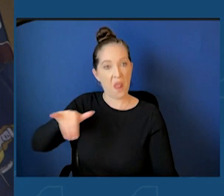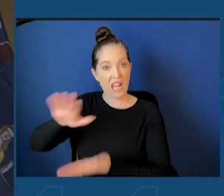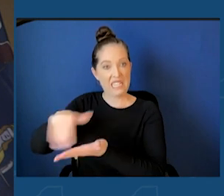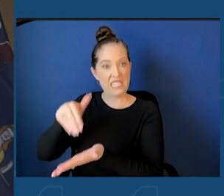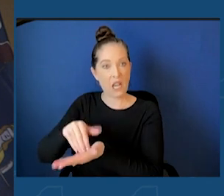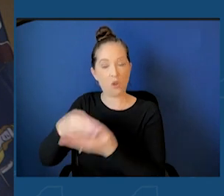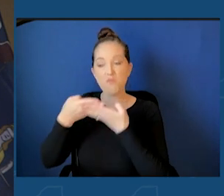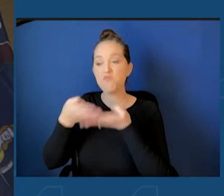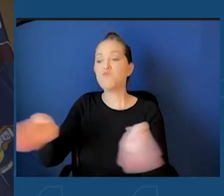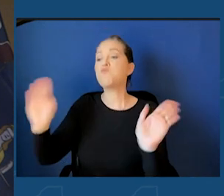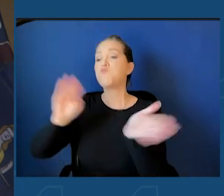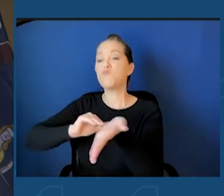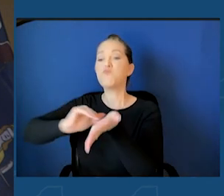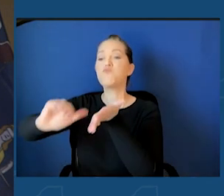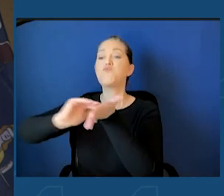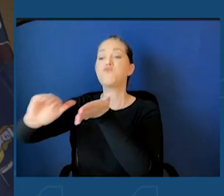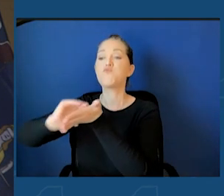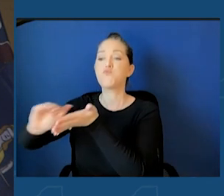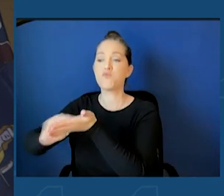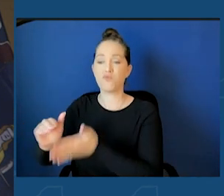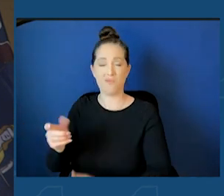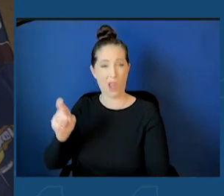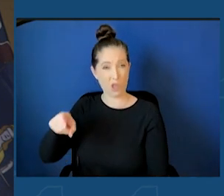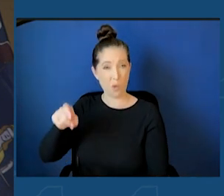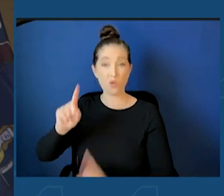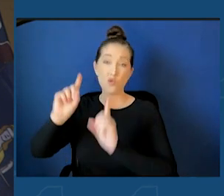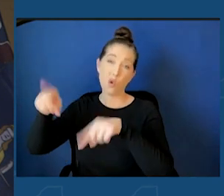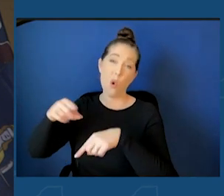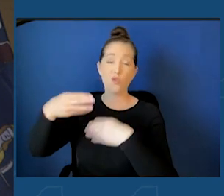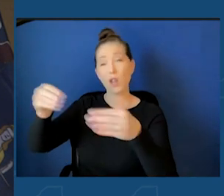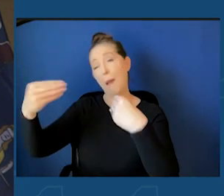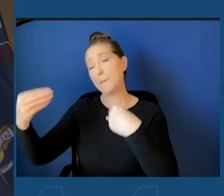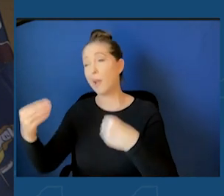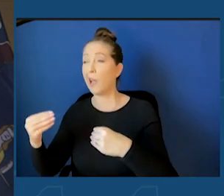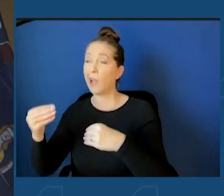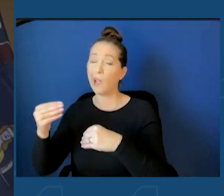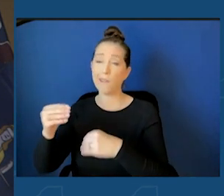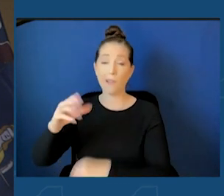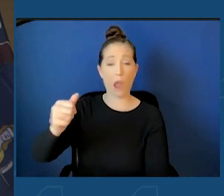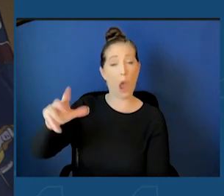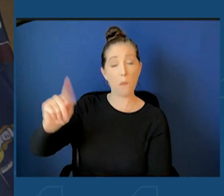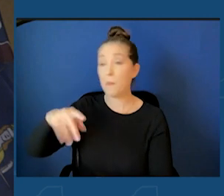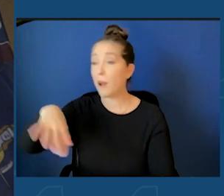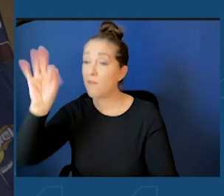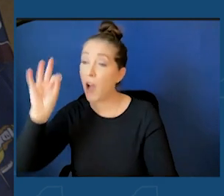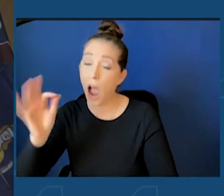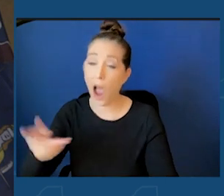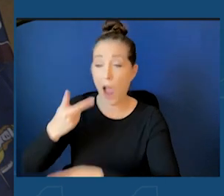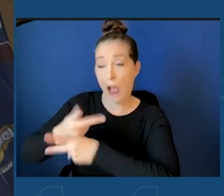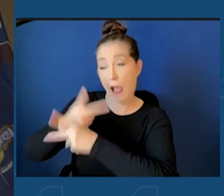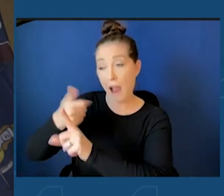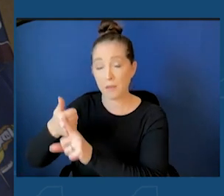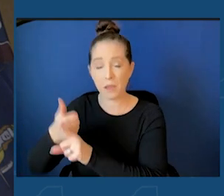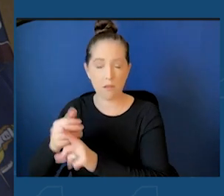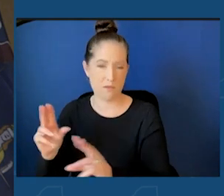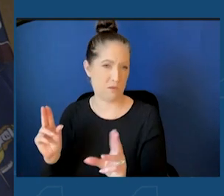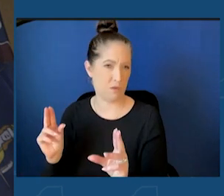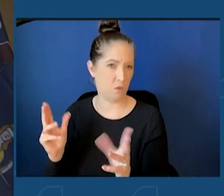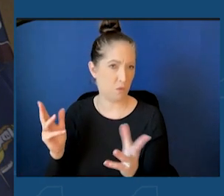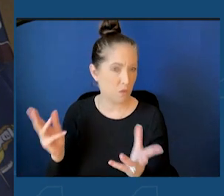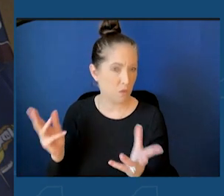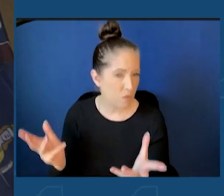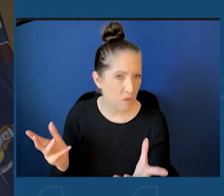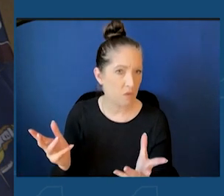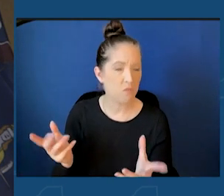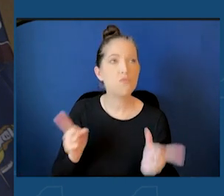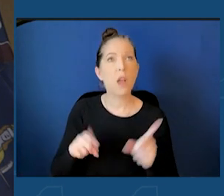go to shopping and find an apartment and take care of themselves. And so we brought young people, and I was probably 13 or